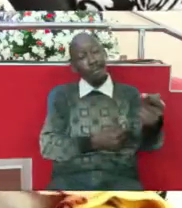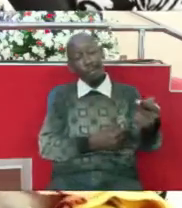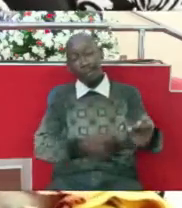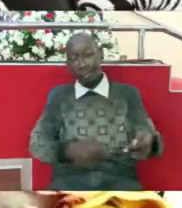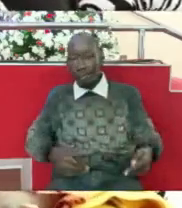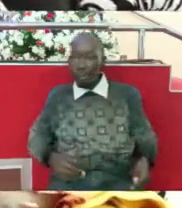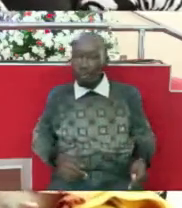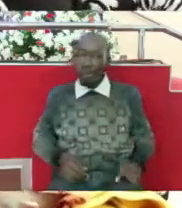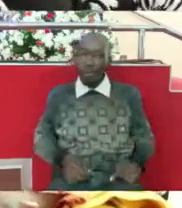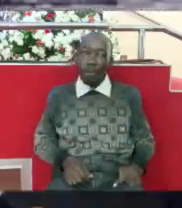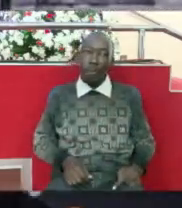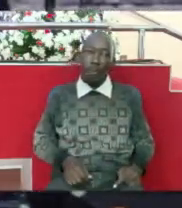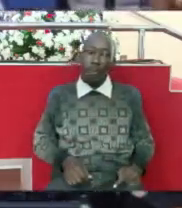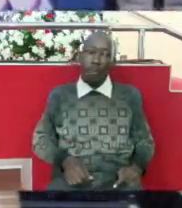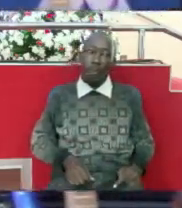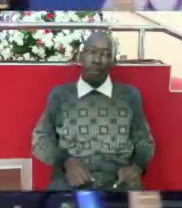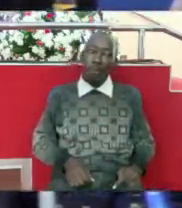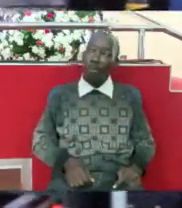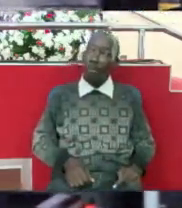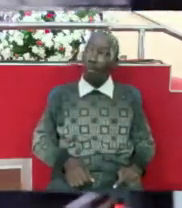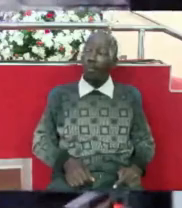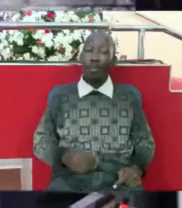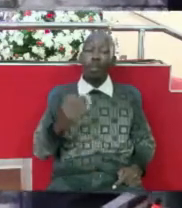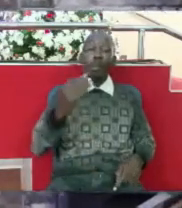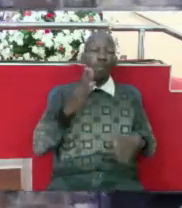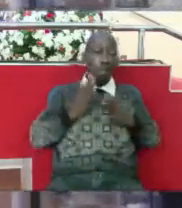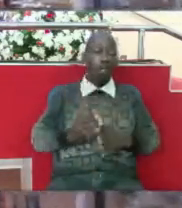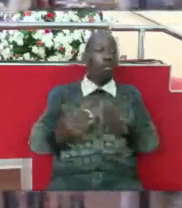man back there. Yule aliye nyuma yangu.